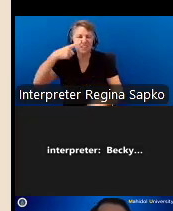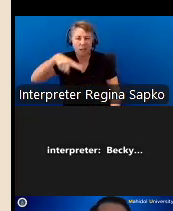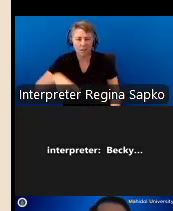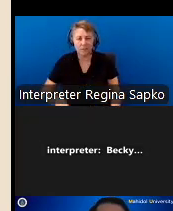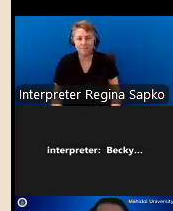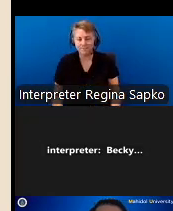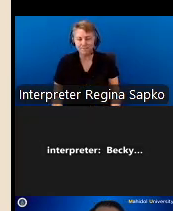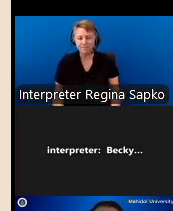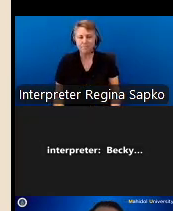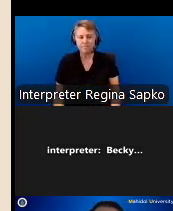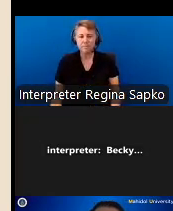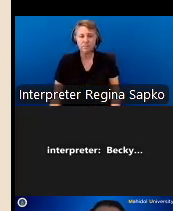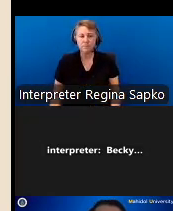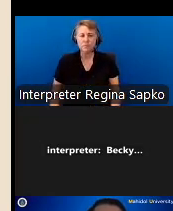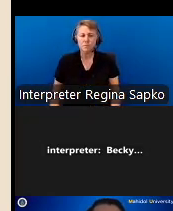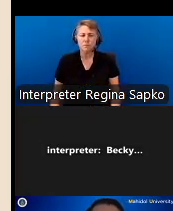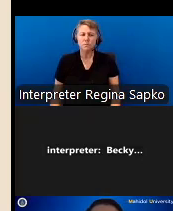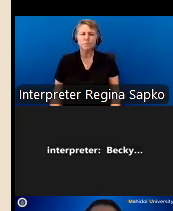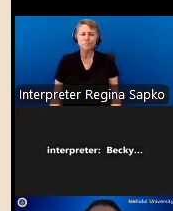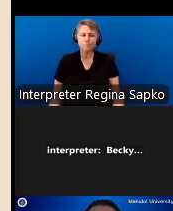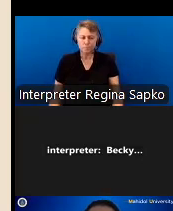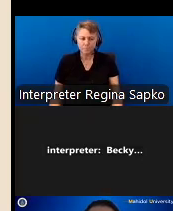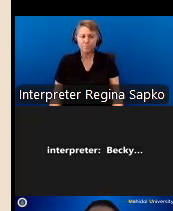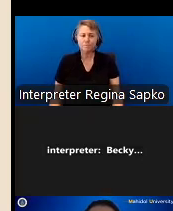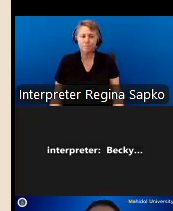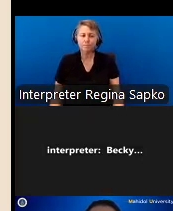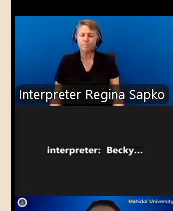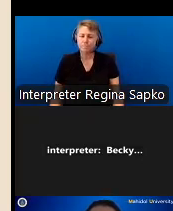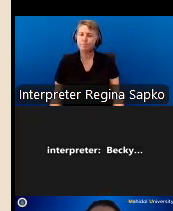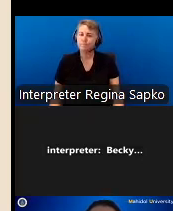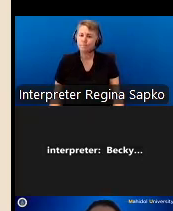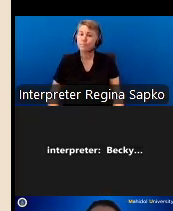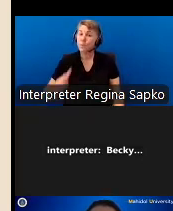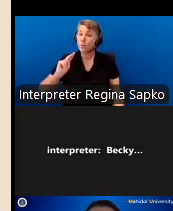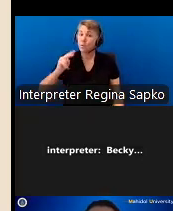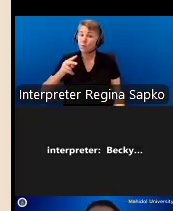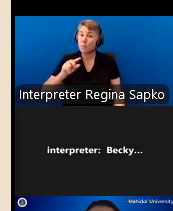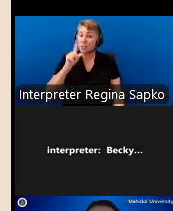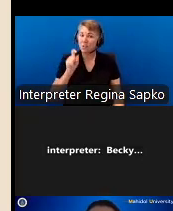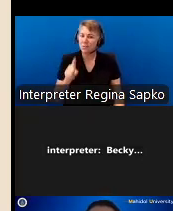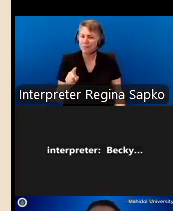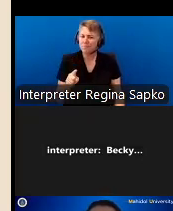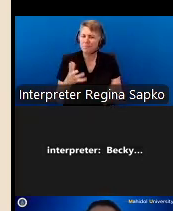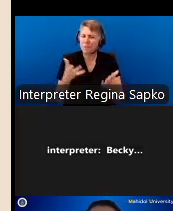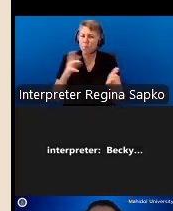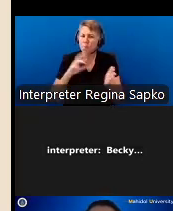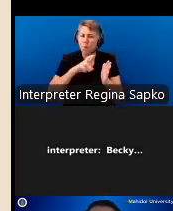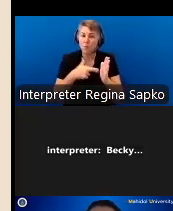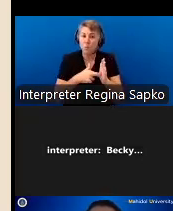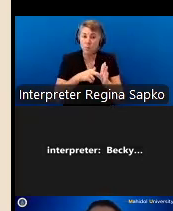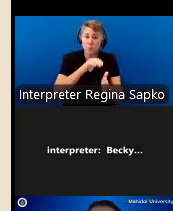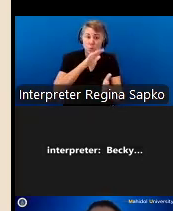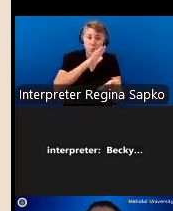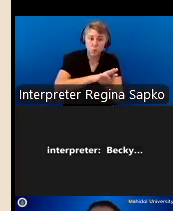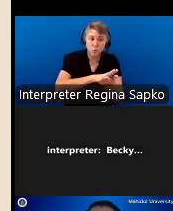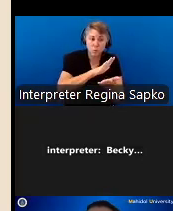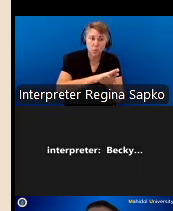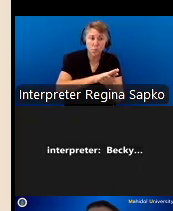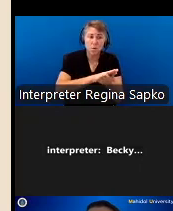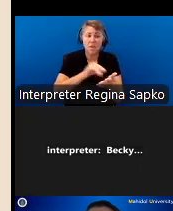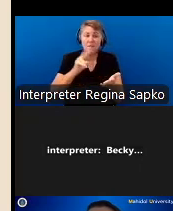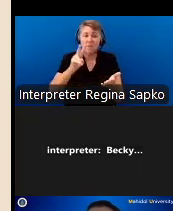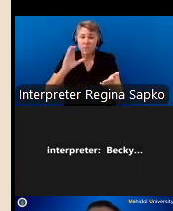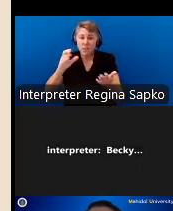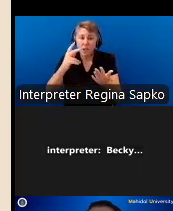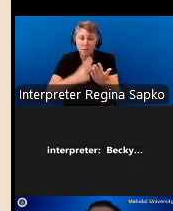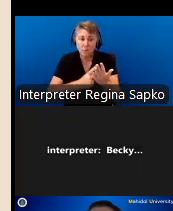Well, the second question is about what role do school and vocational program, state